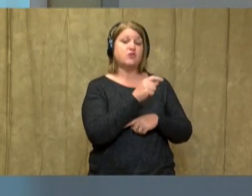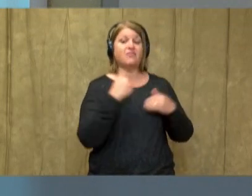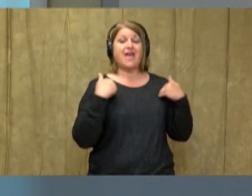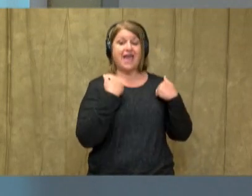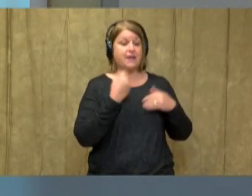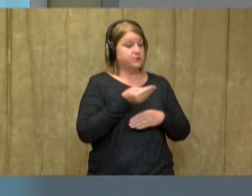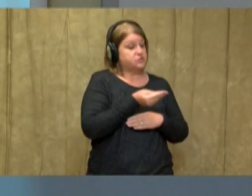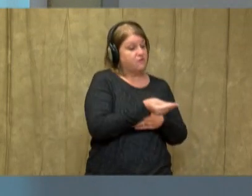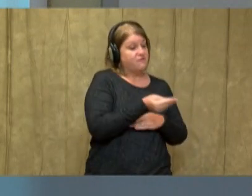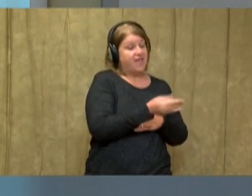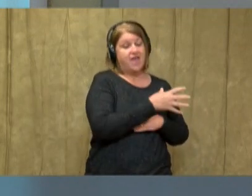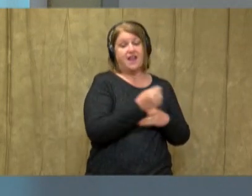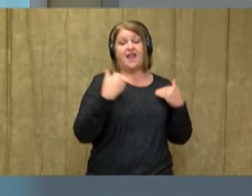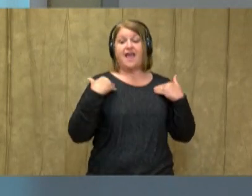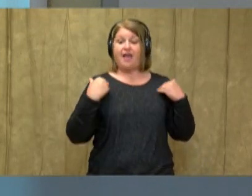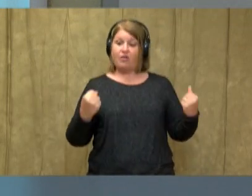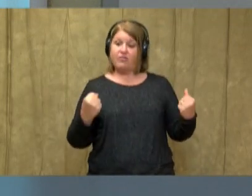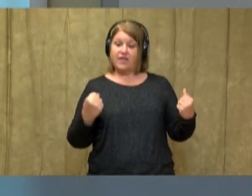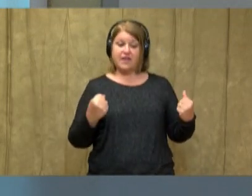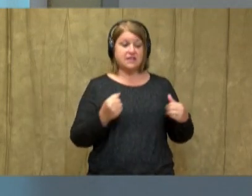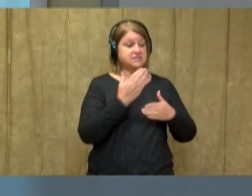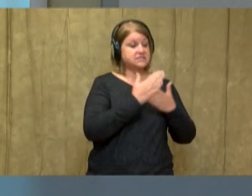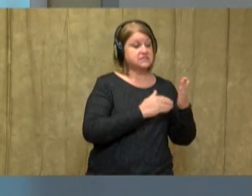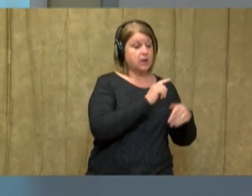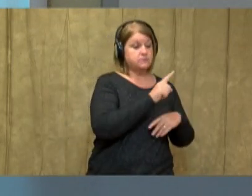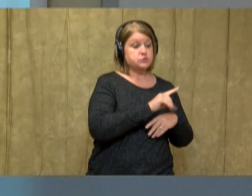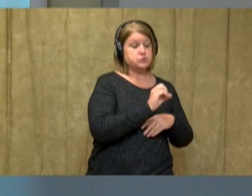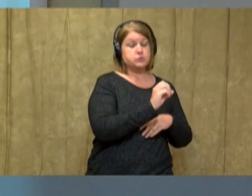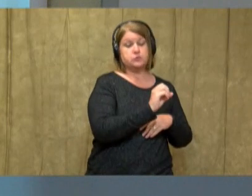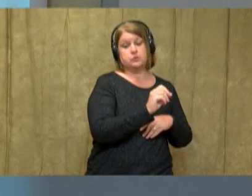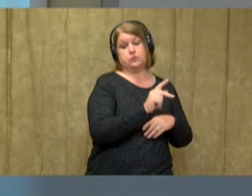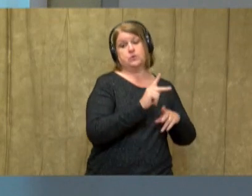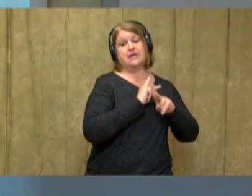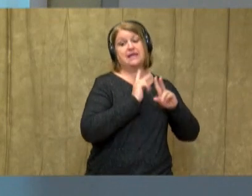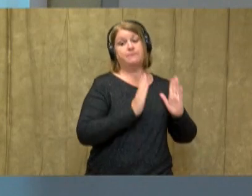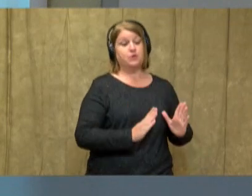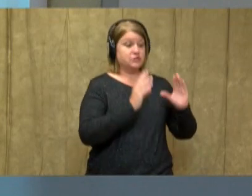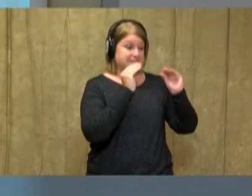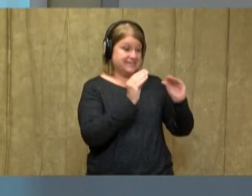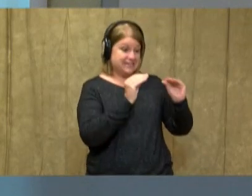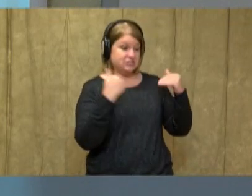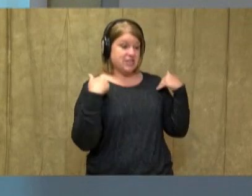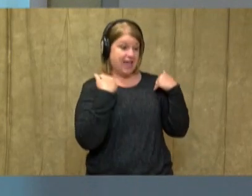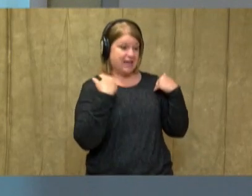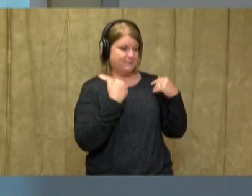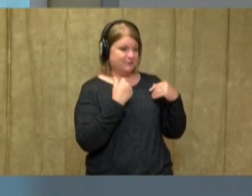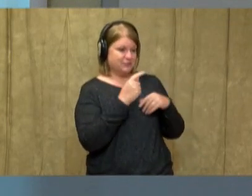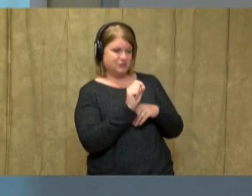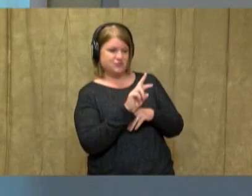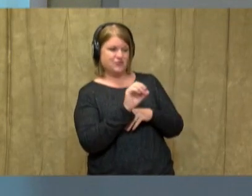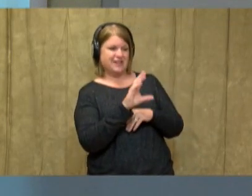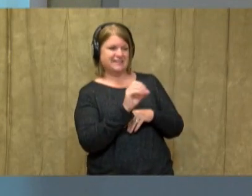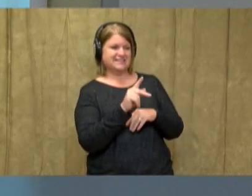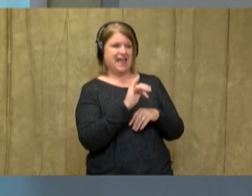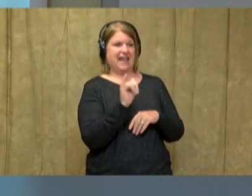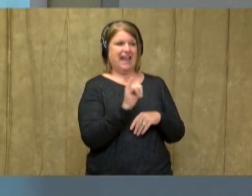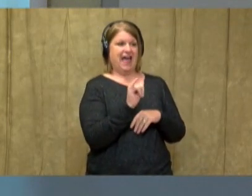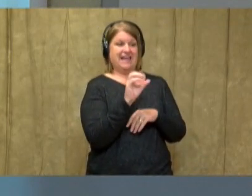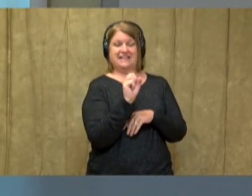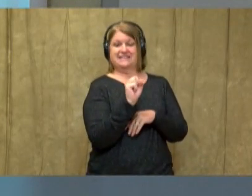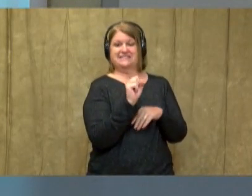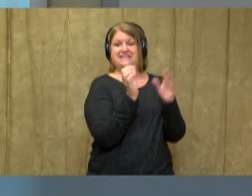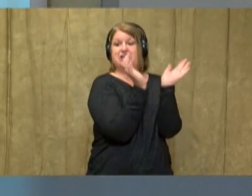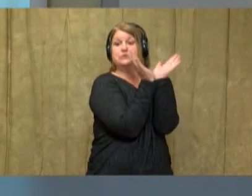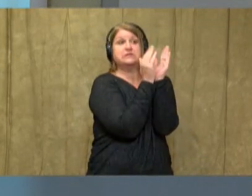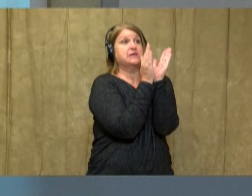and healthy. Some zookeepers teach some of the animals tricks, like seals that balance a ball